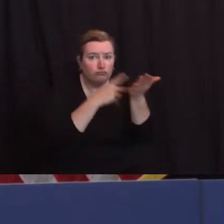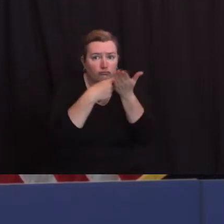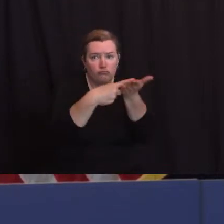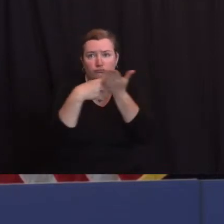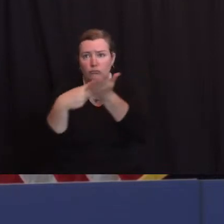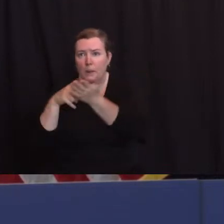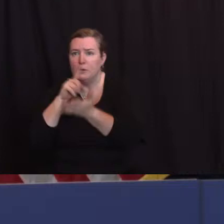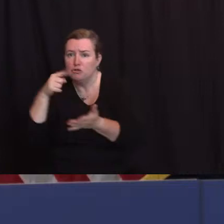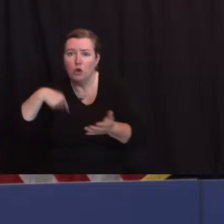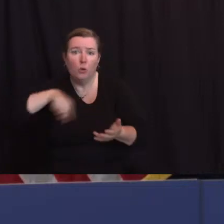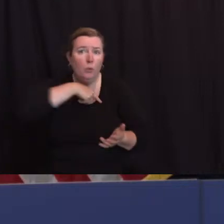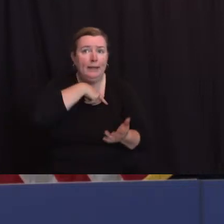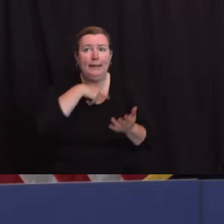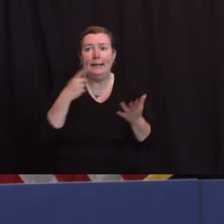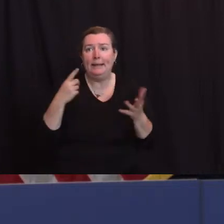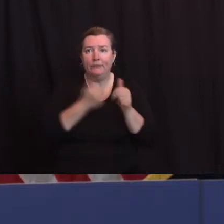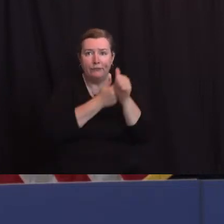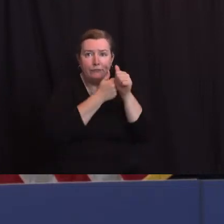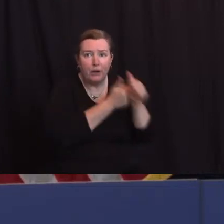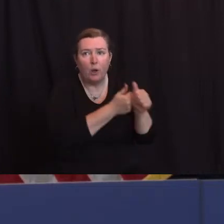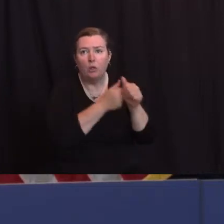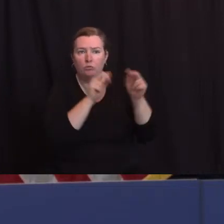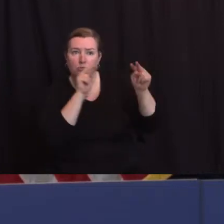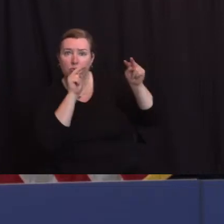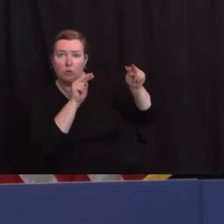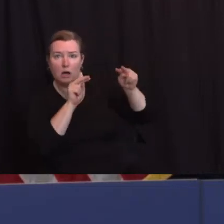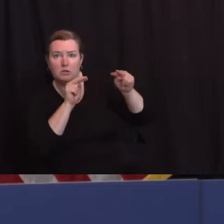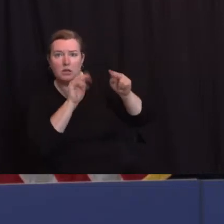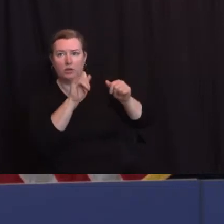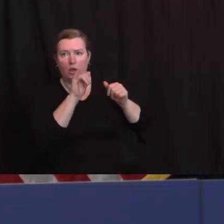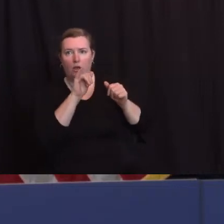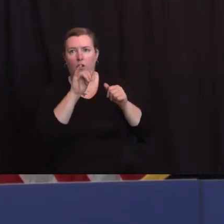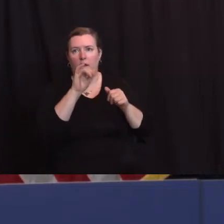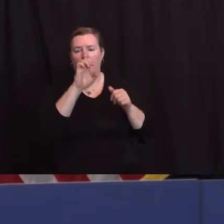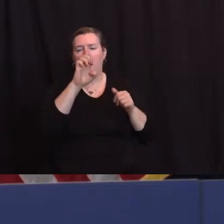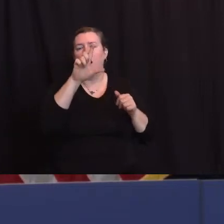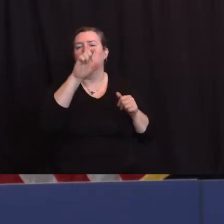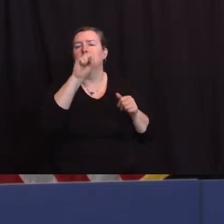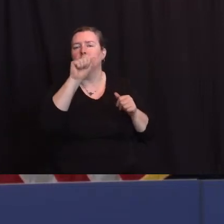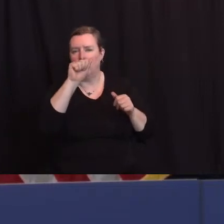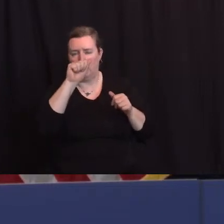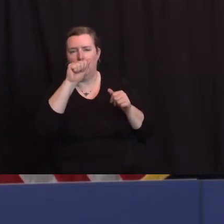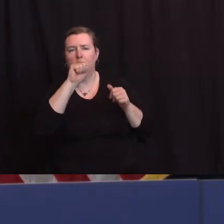we're following and tracking the impacts of Elsa as she comes up